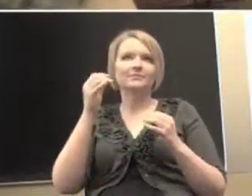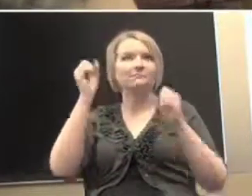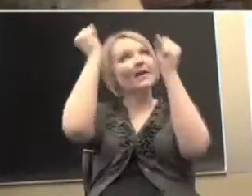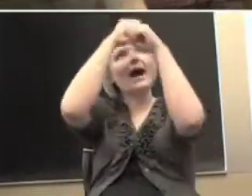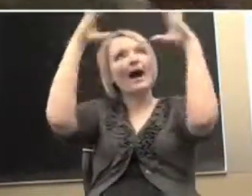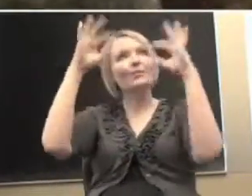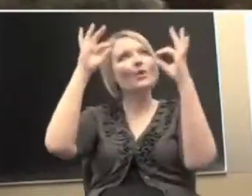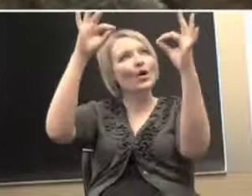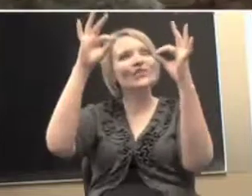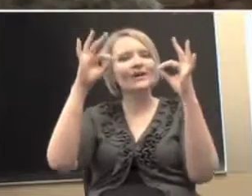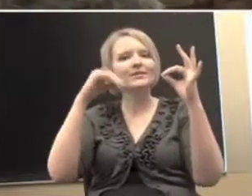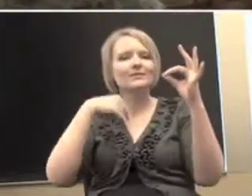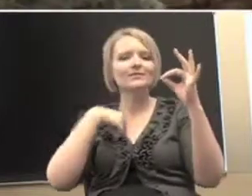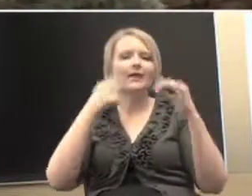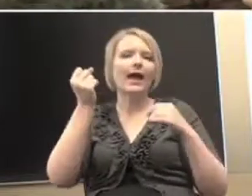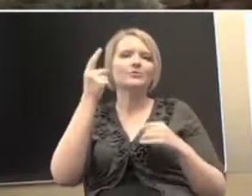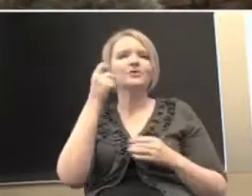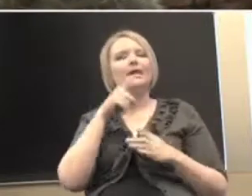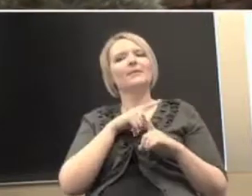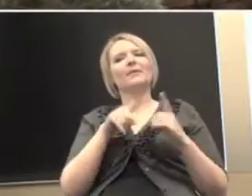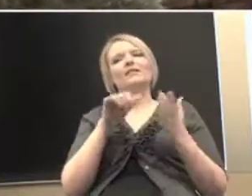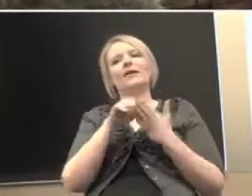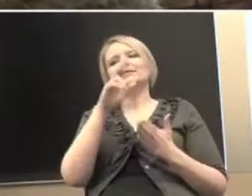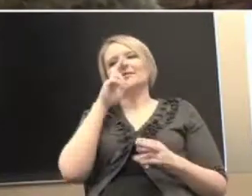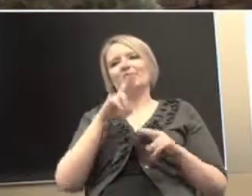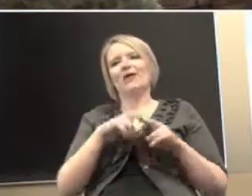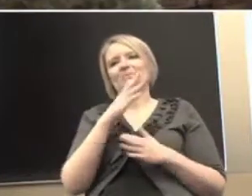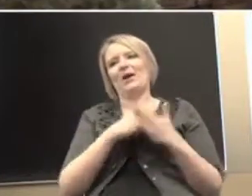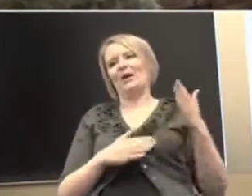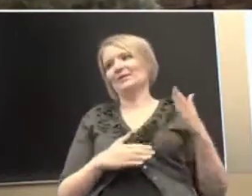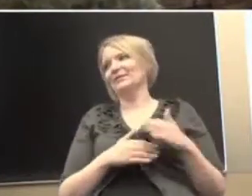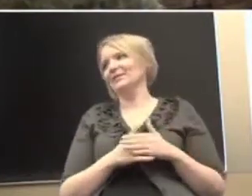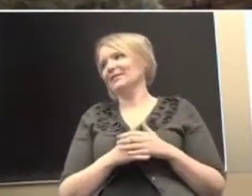And I realize that, but that's the fun of it.